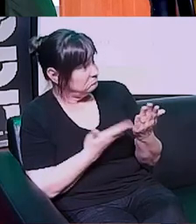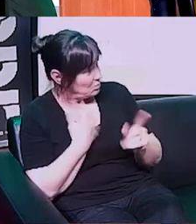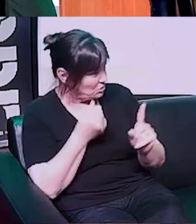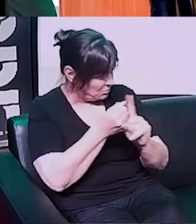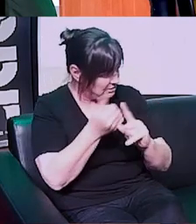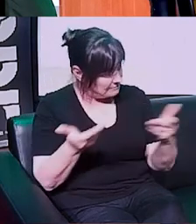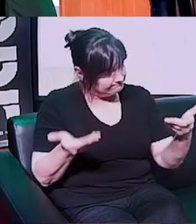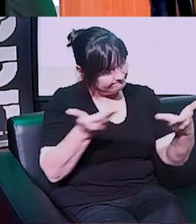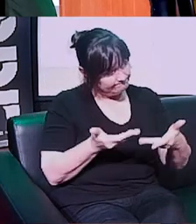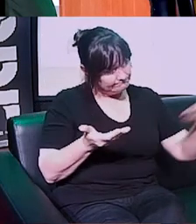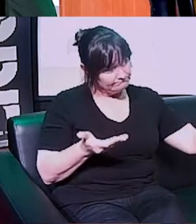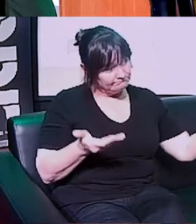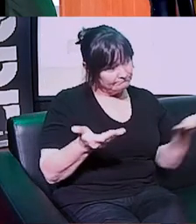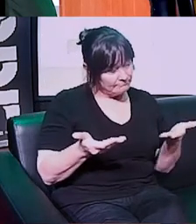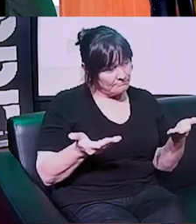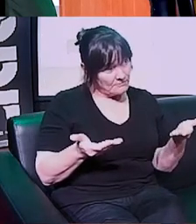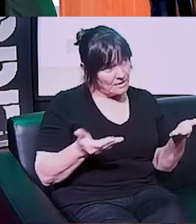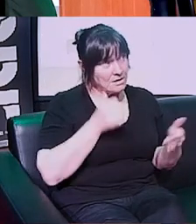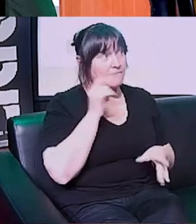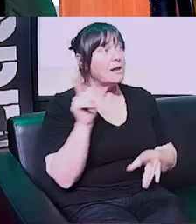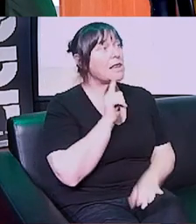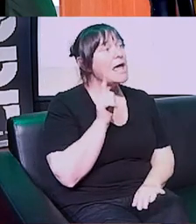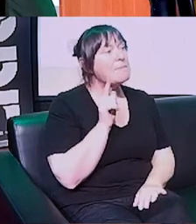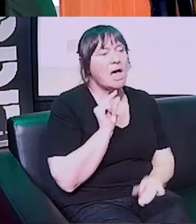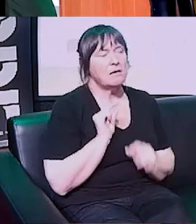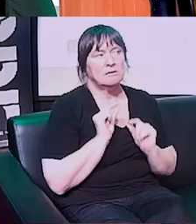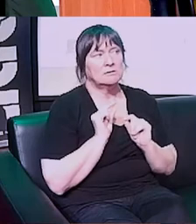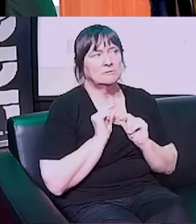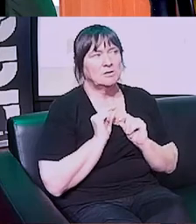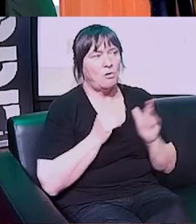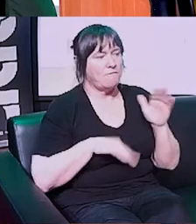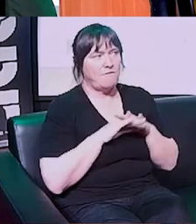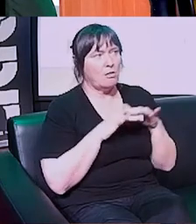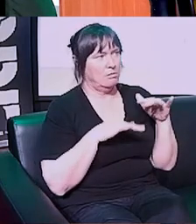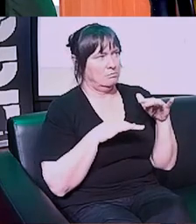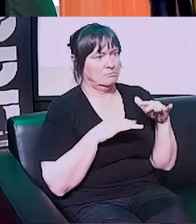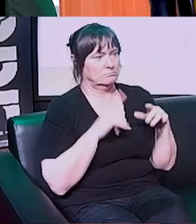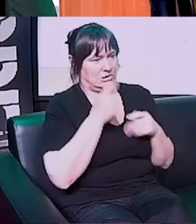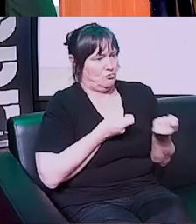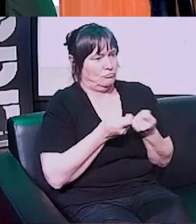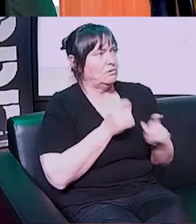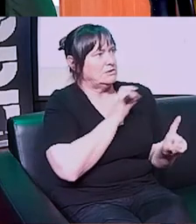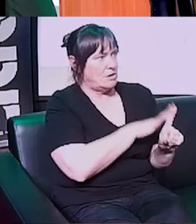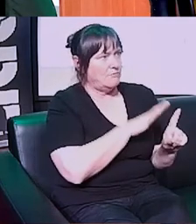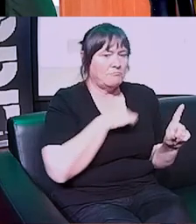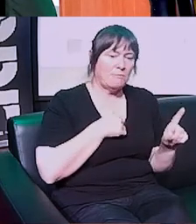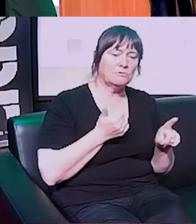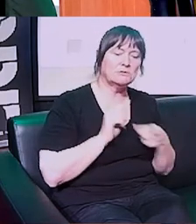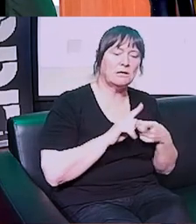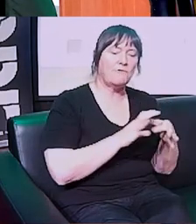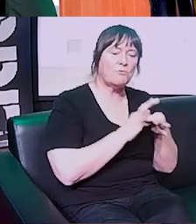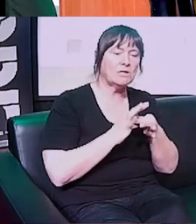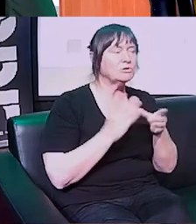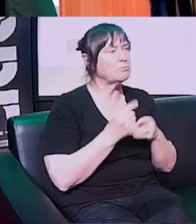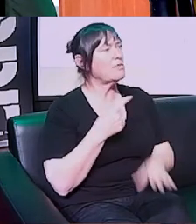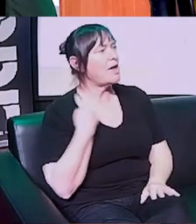forward. You know, if Labor gets a slim majority, they might want to have that, to have a working relationship with us, and I think that would be very important